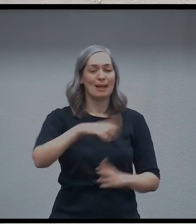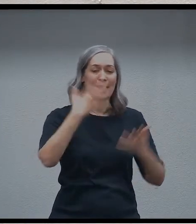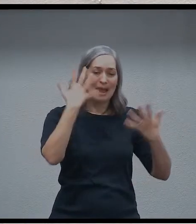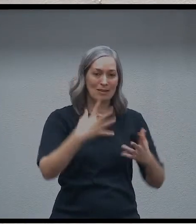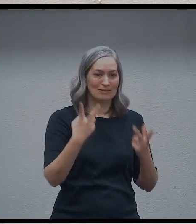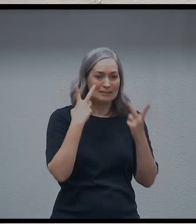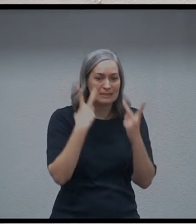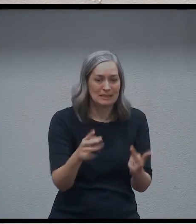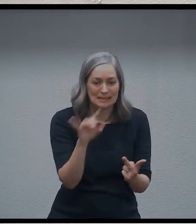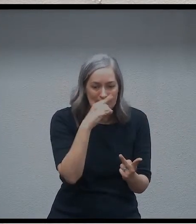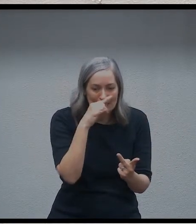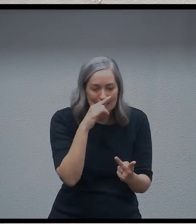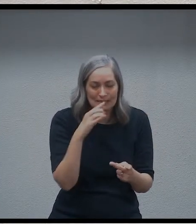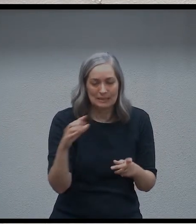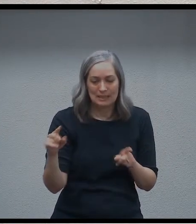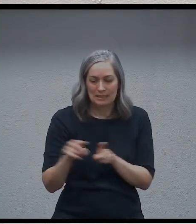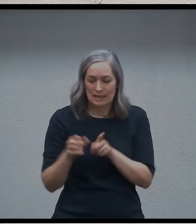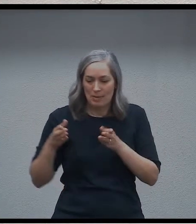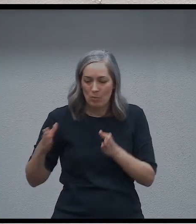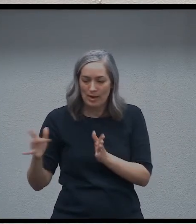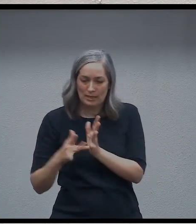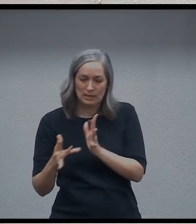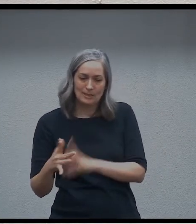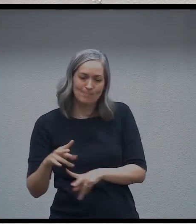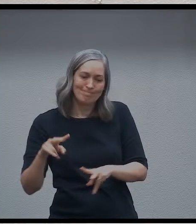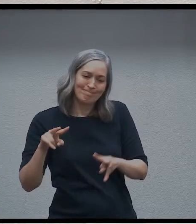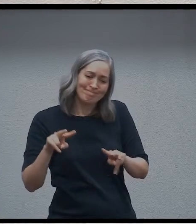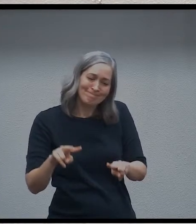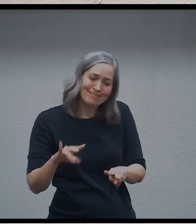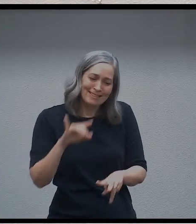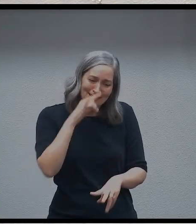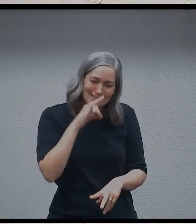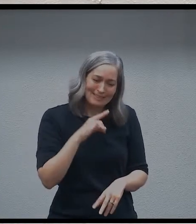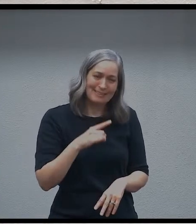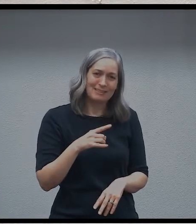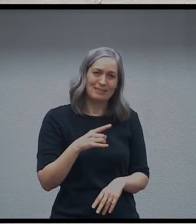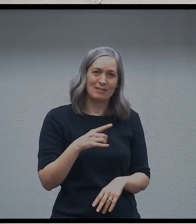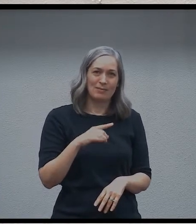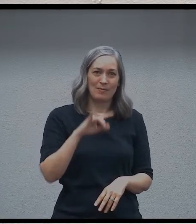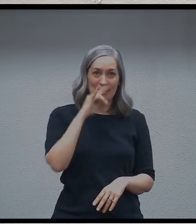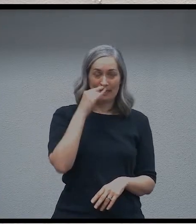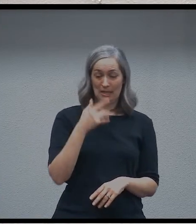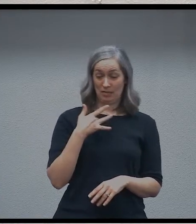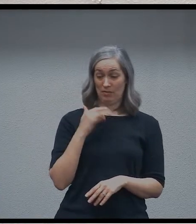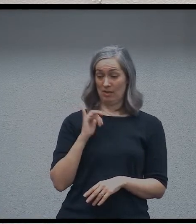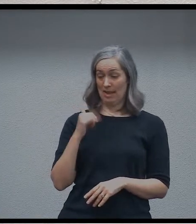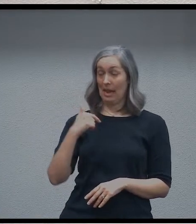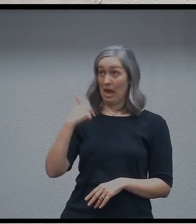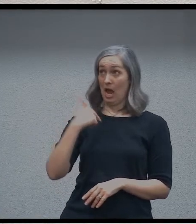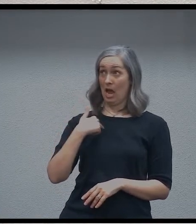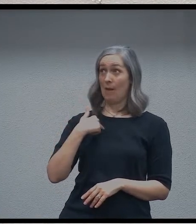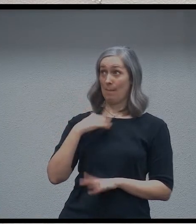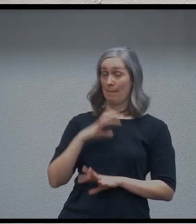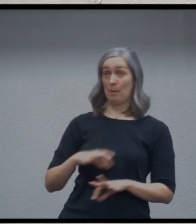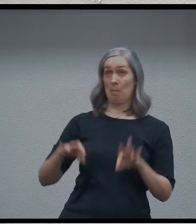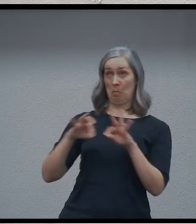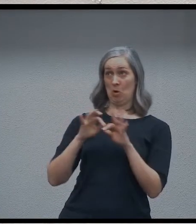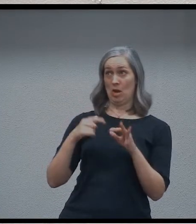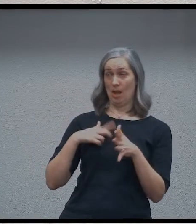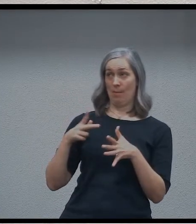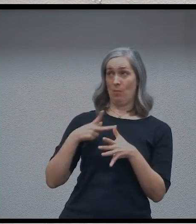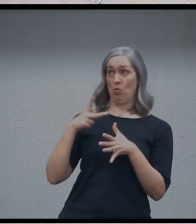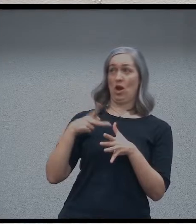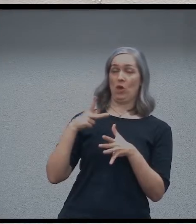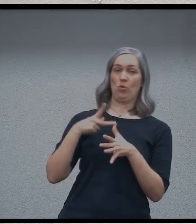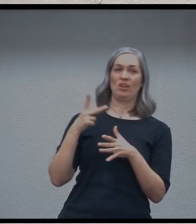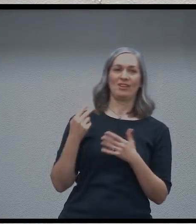children as Jesus sees them. And they feel like they are a priority. And they are going